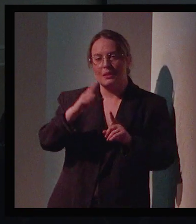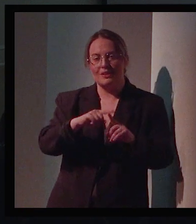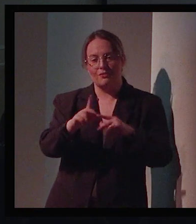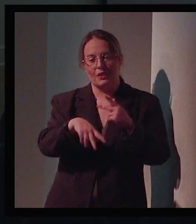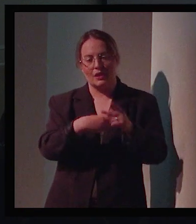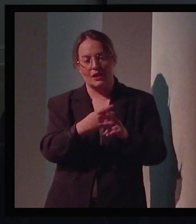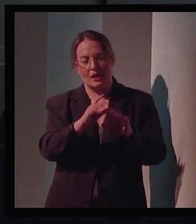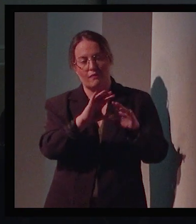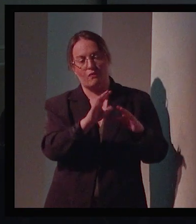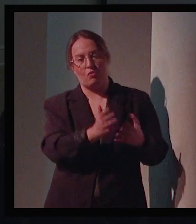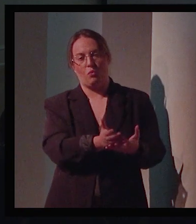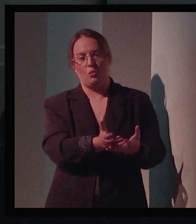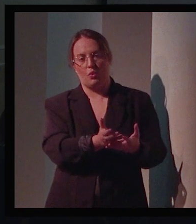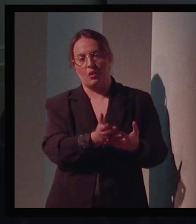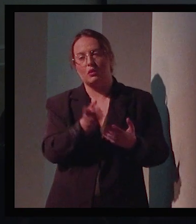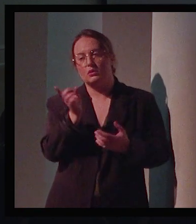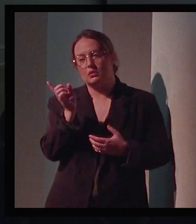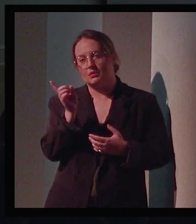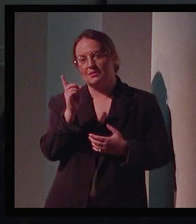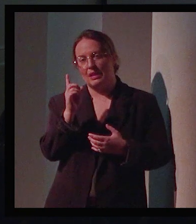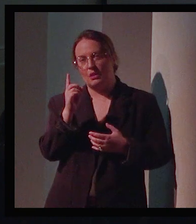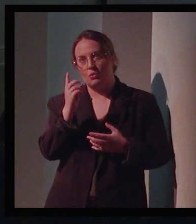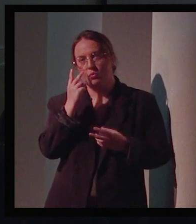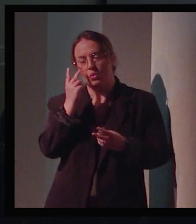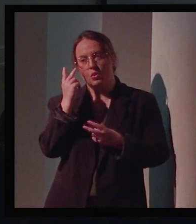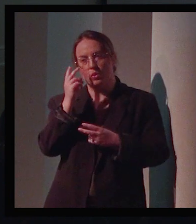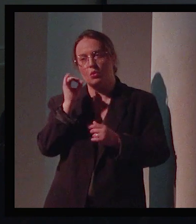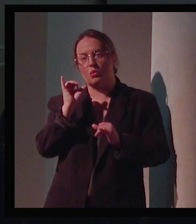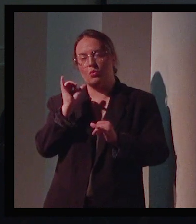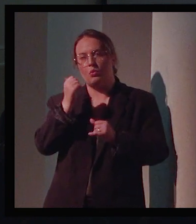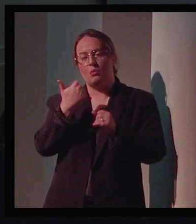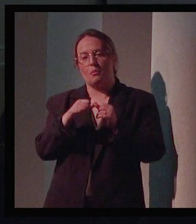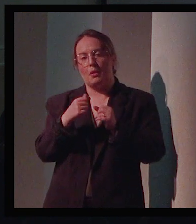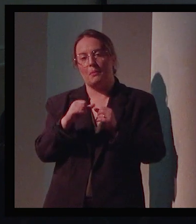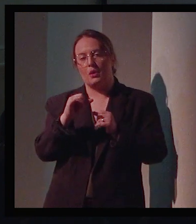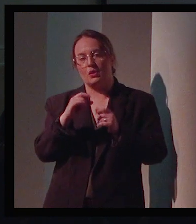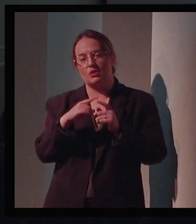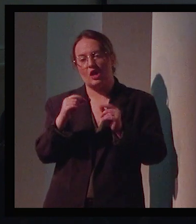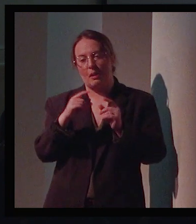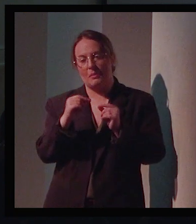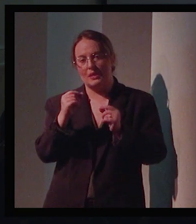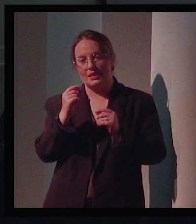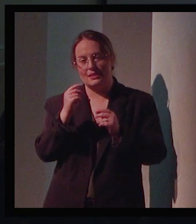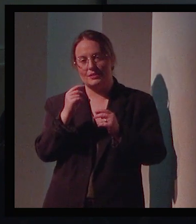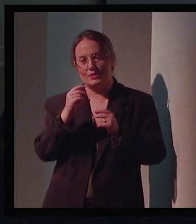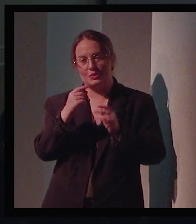vertical format that recalls the kinds of Japanese screens that were extremely popular